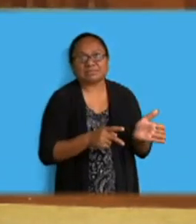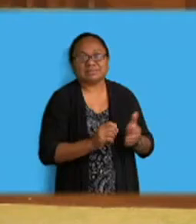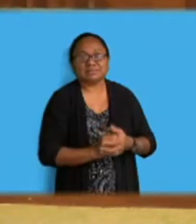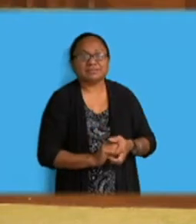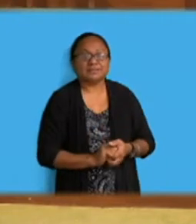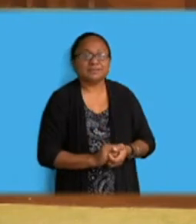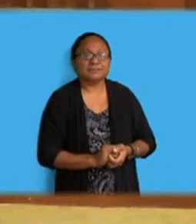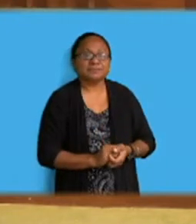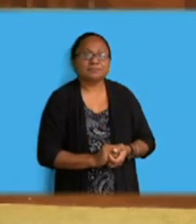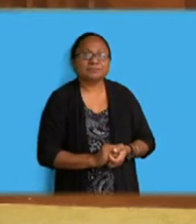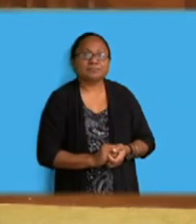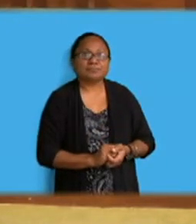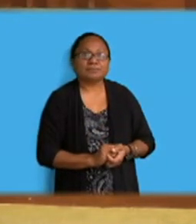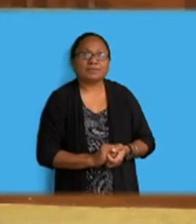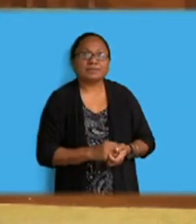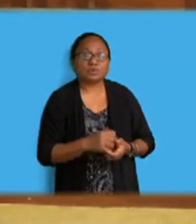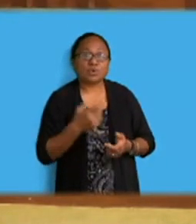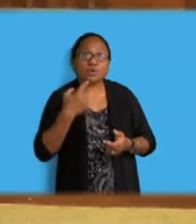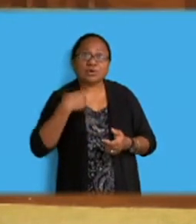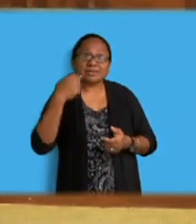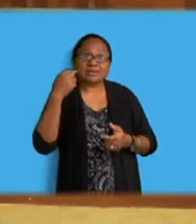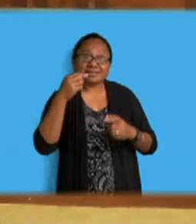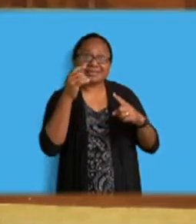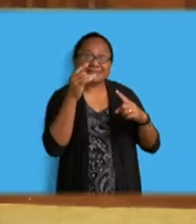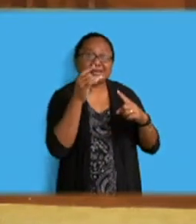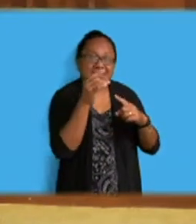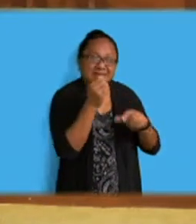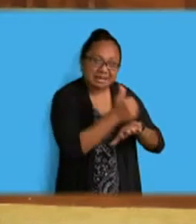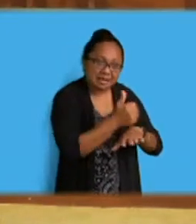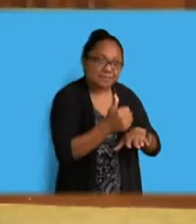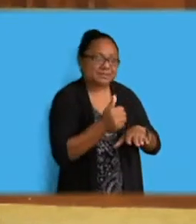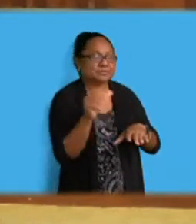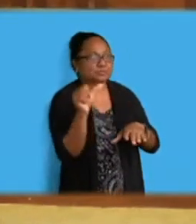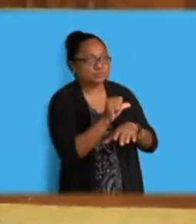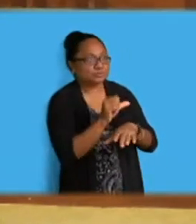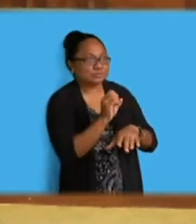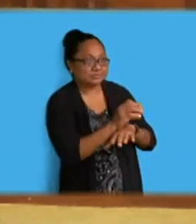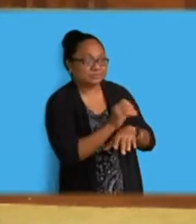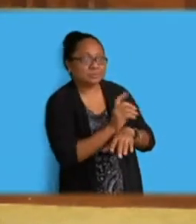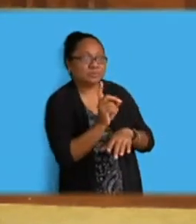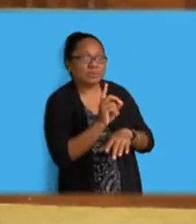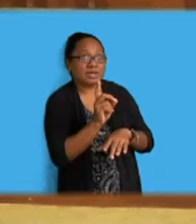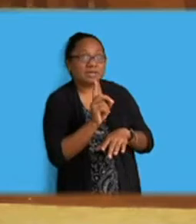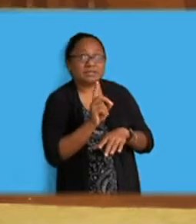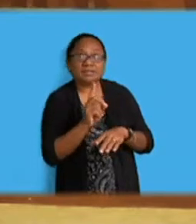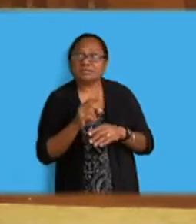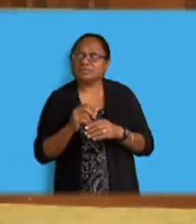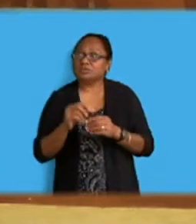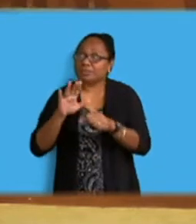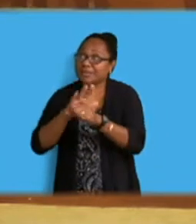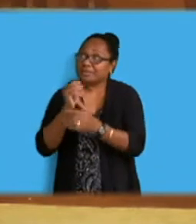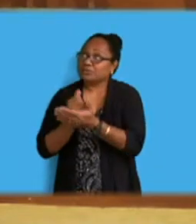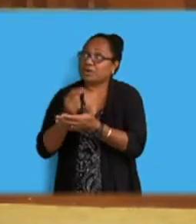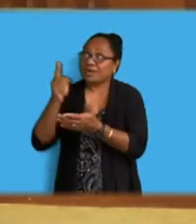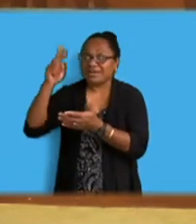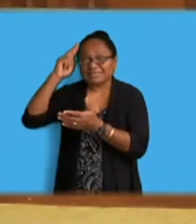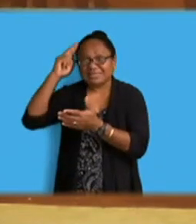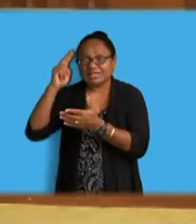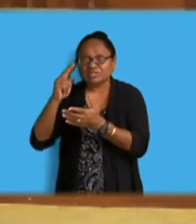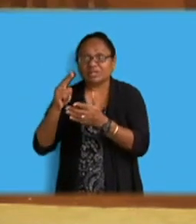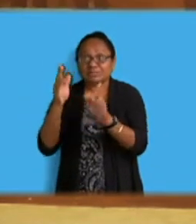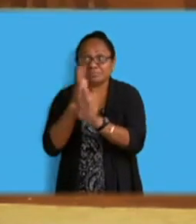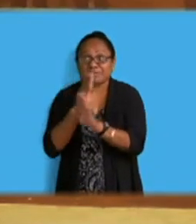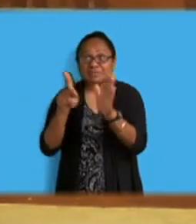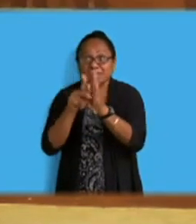But the government may well be advised to ensure that national private partnerships are enhanced by proper fiscal policies. And